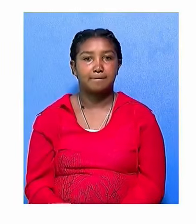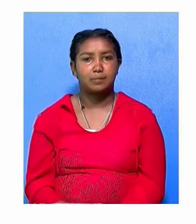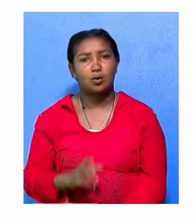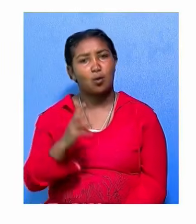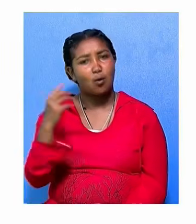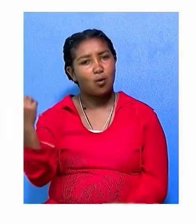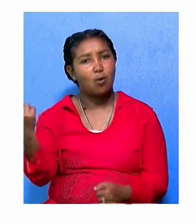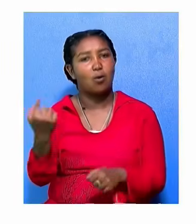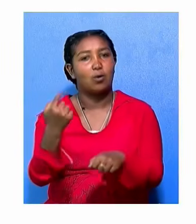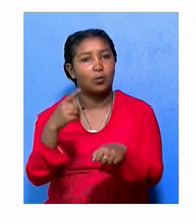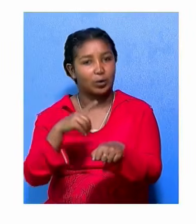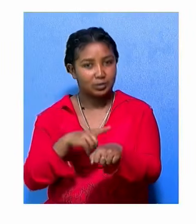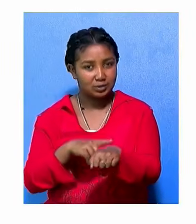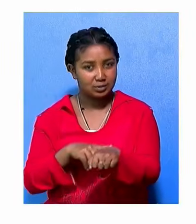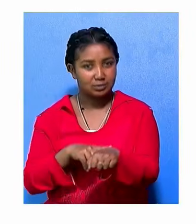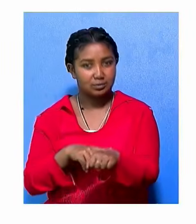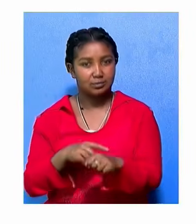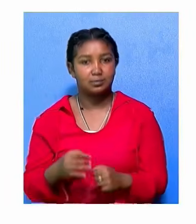always,